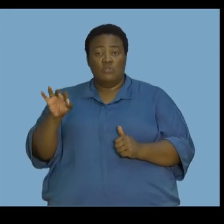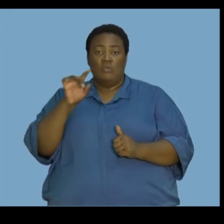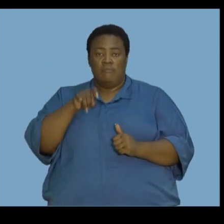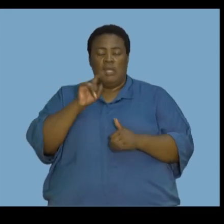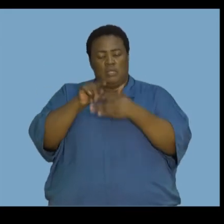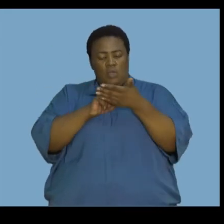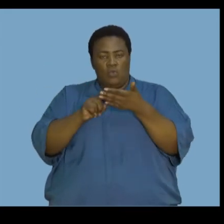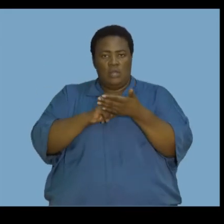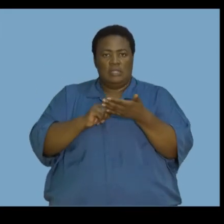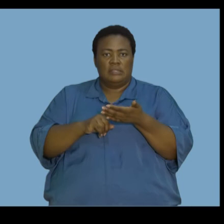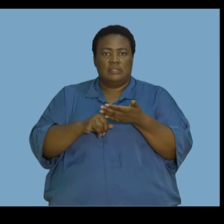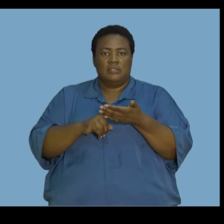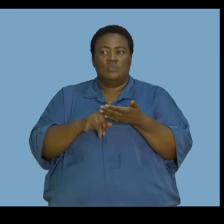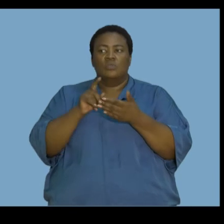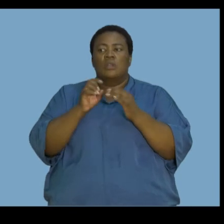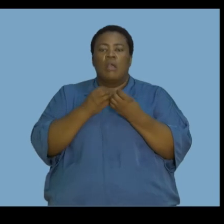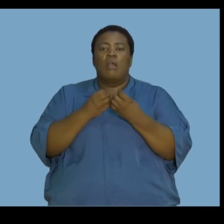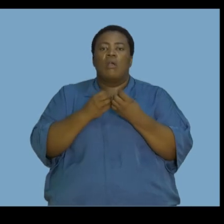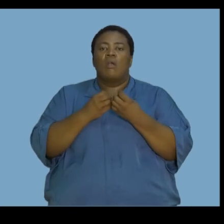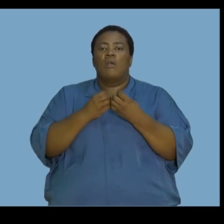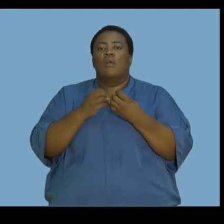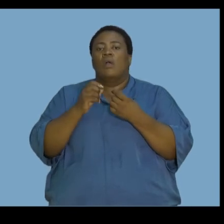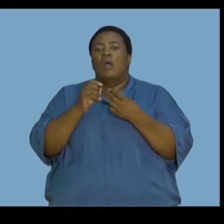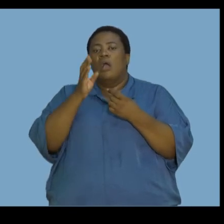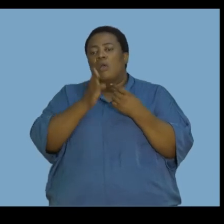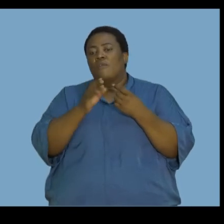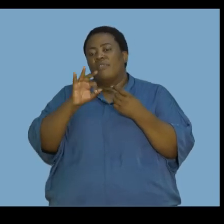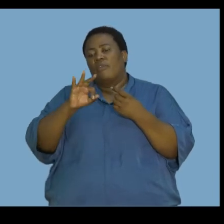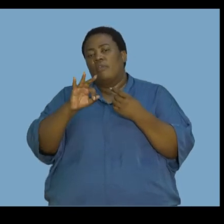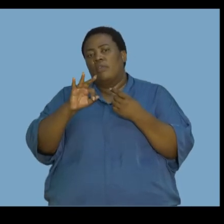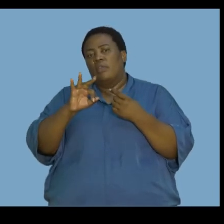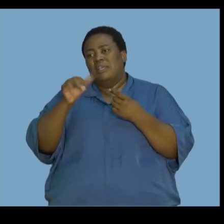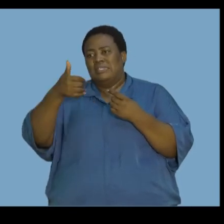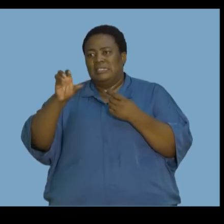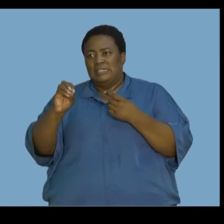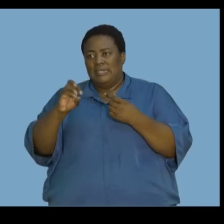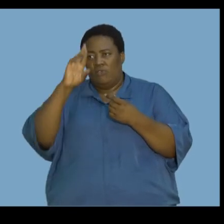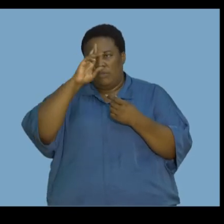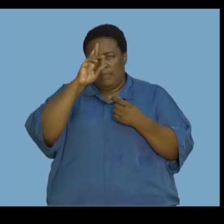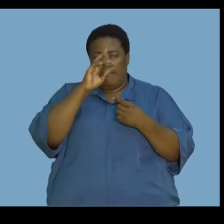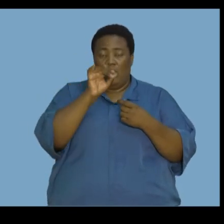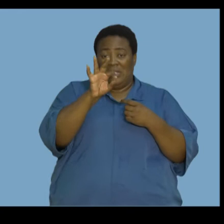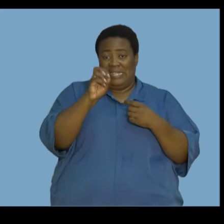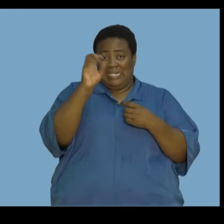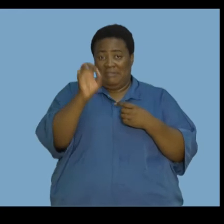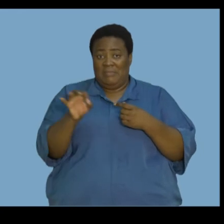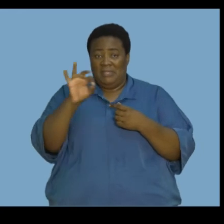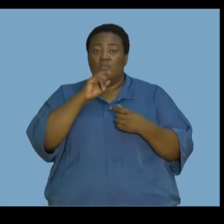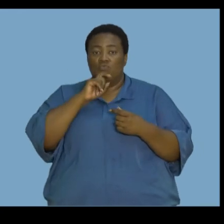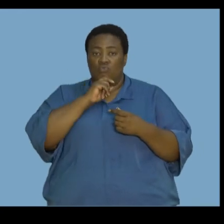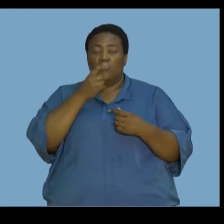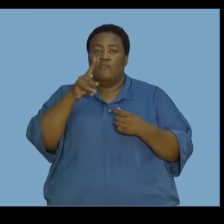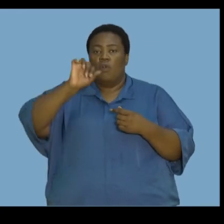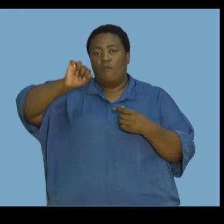we've got to work that out as a proportion out of 360. So remember that there was 30%